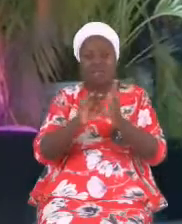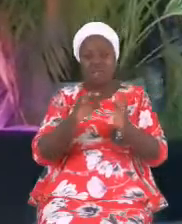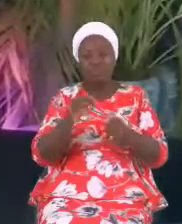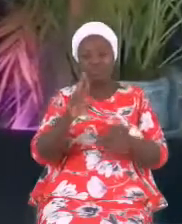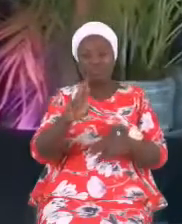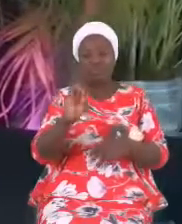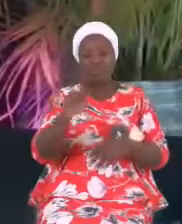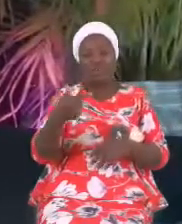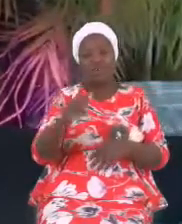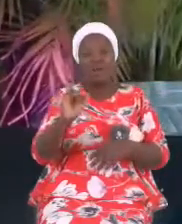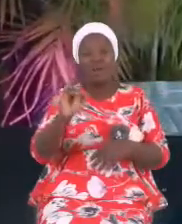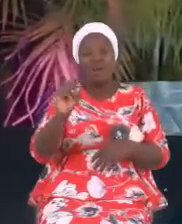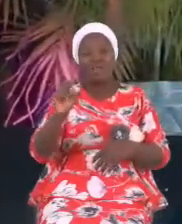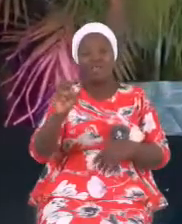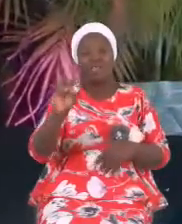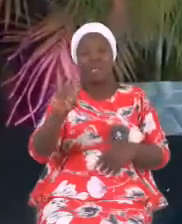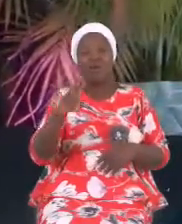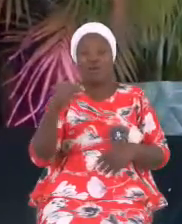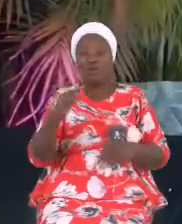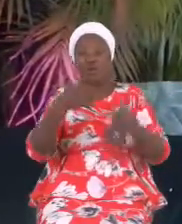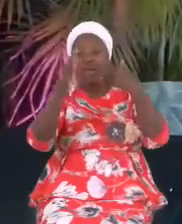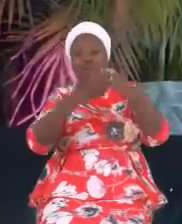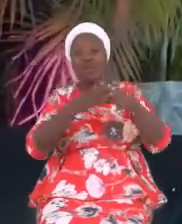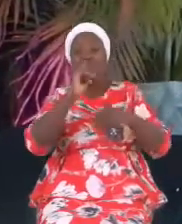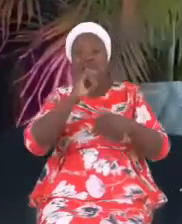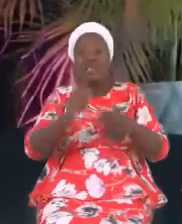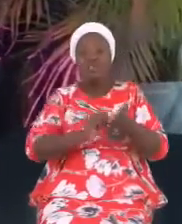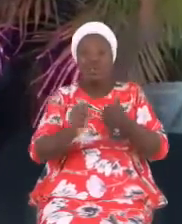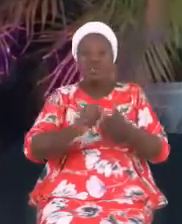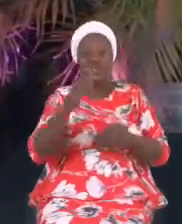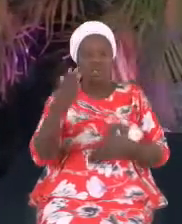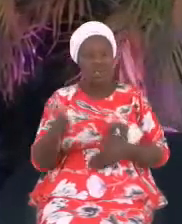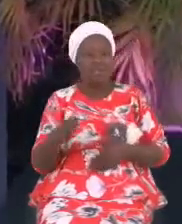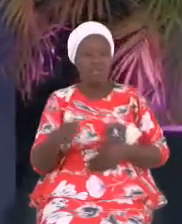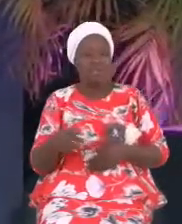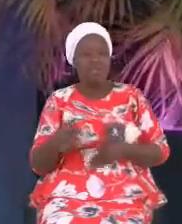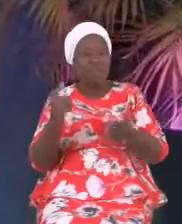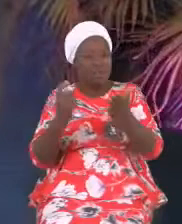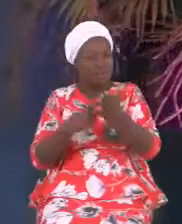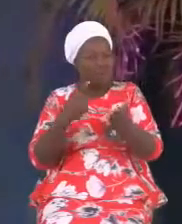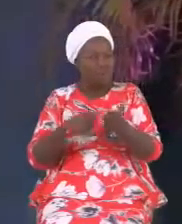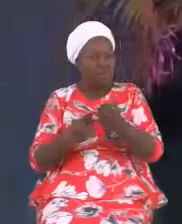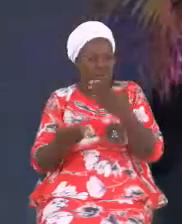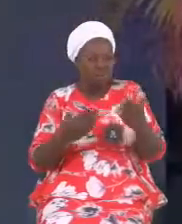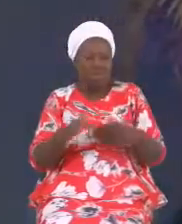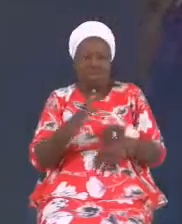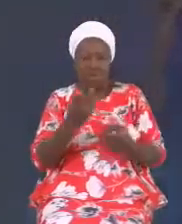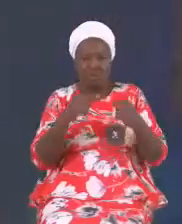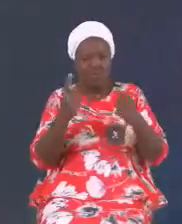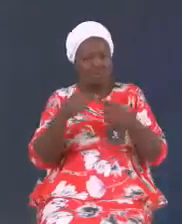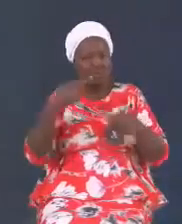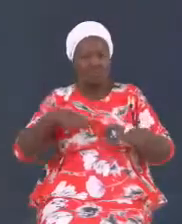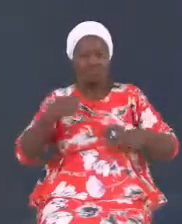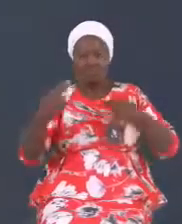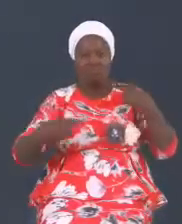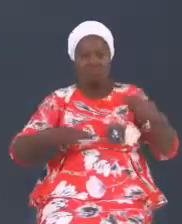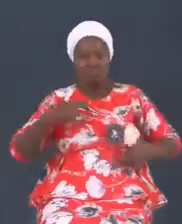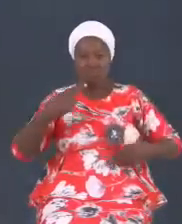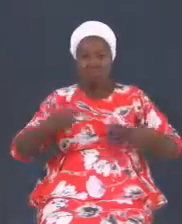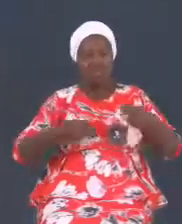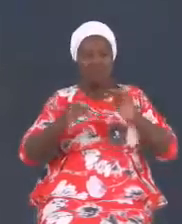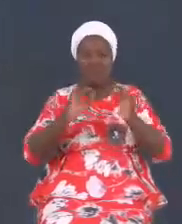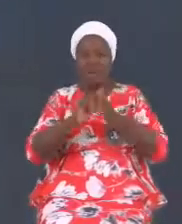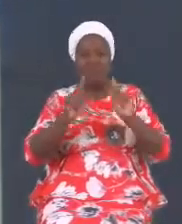are reaching in heaven. Somebody may attend crusade. If he doesn't give his life to